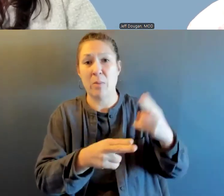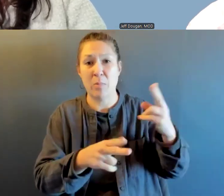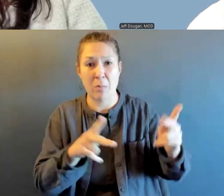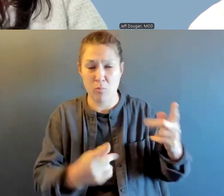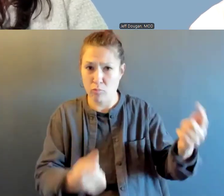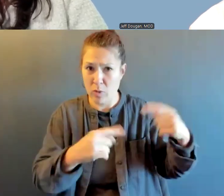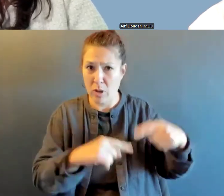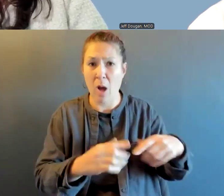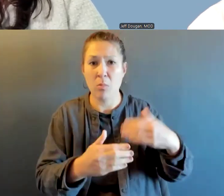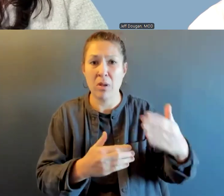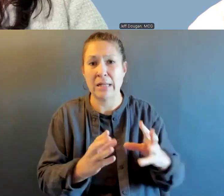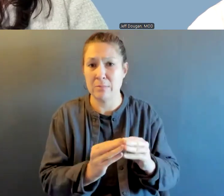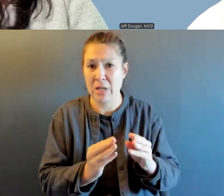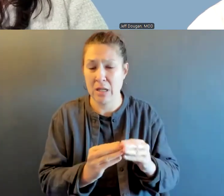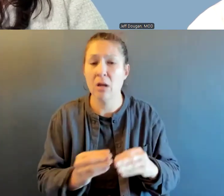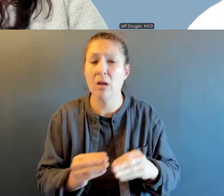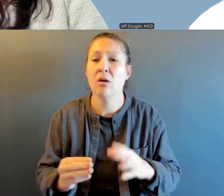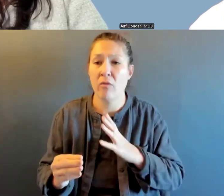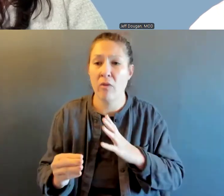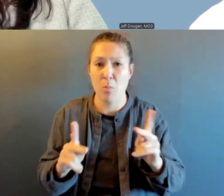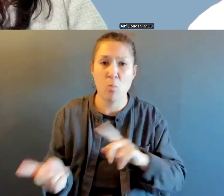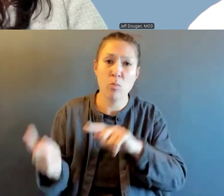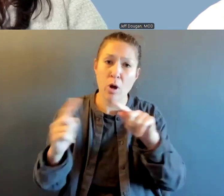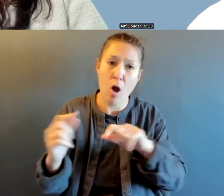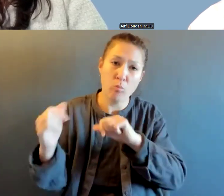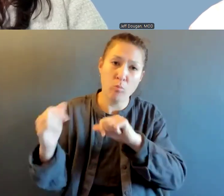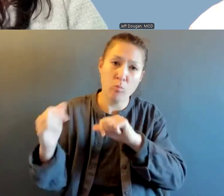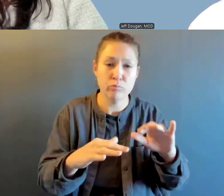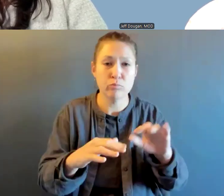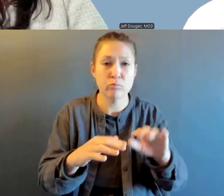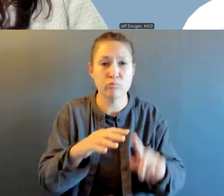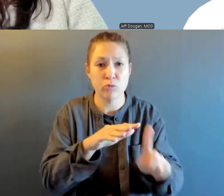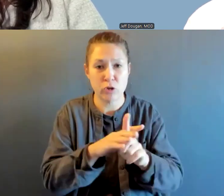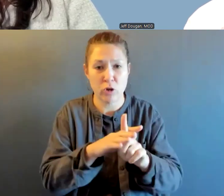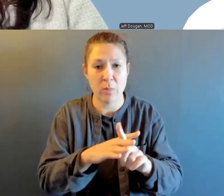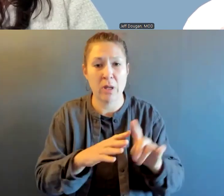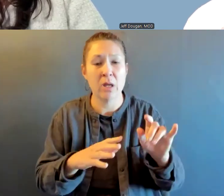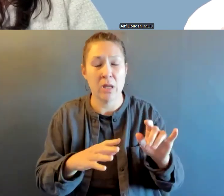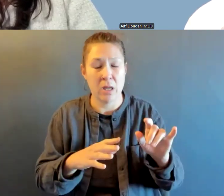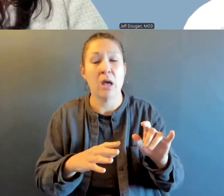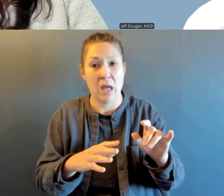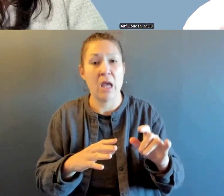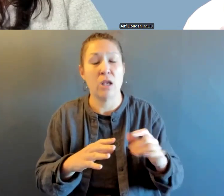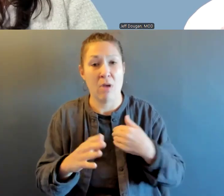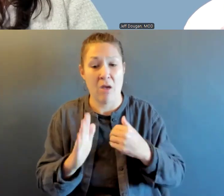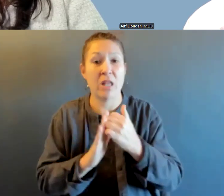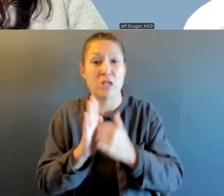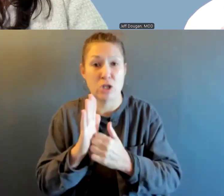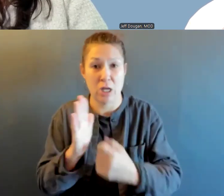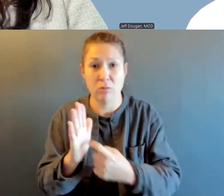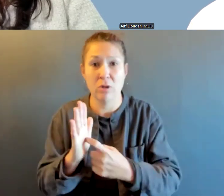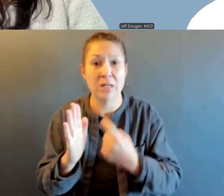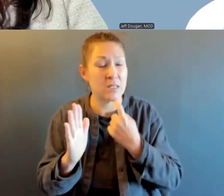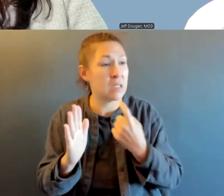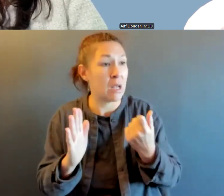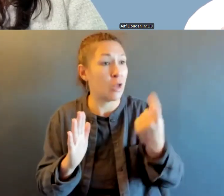at the next meeting, members will show up. It's typically you get to that point on the agenda, and then you typically will say, does anybody want